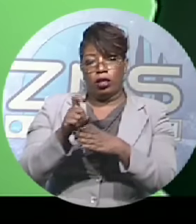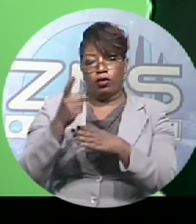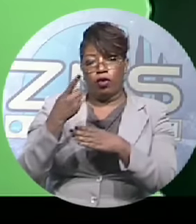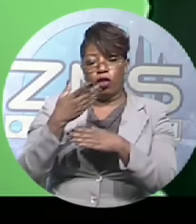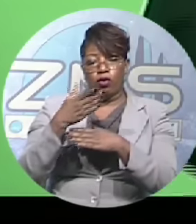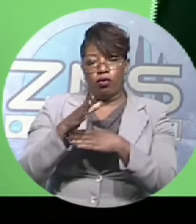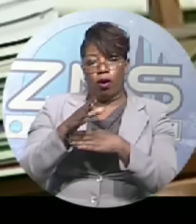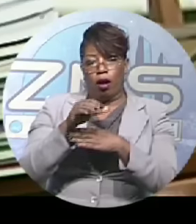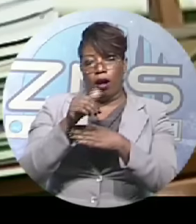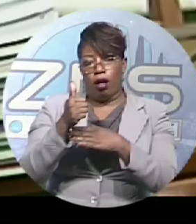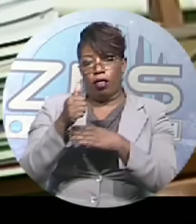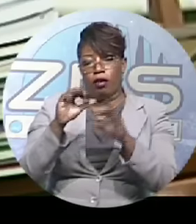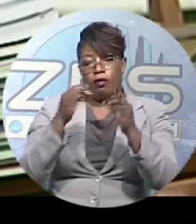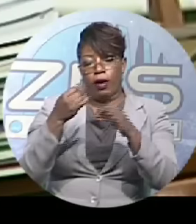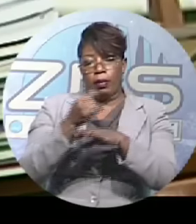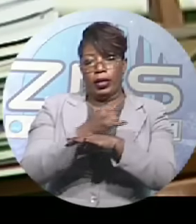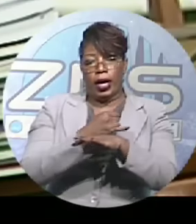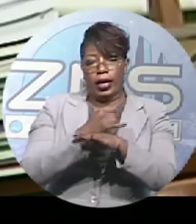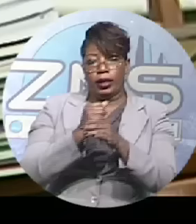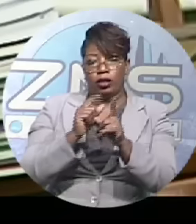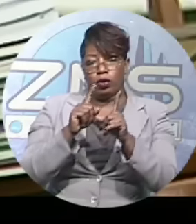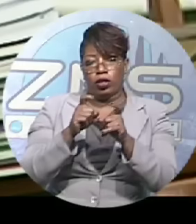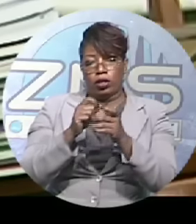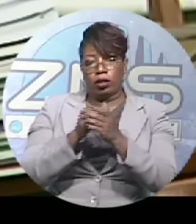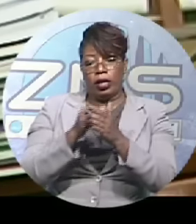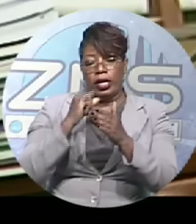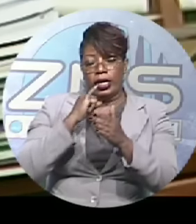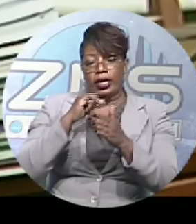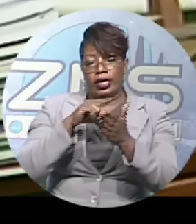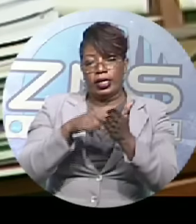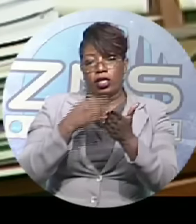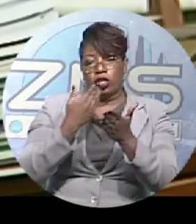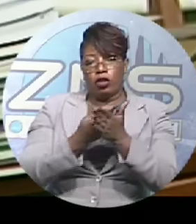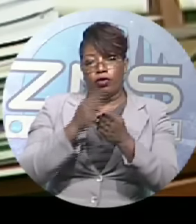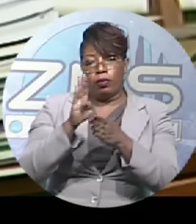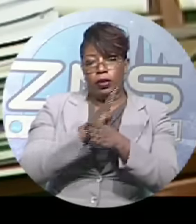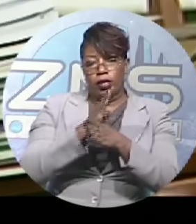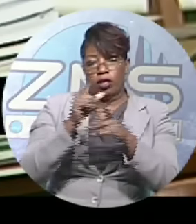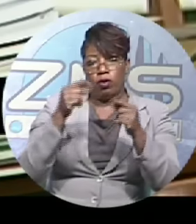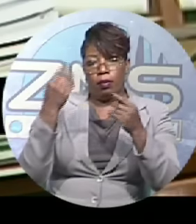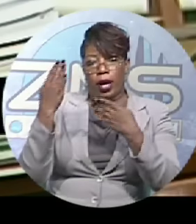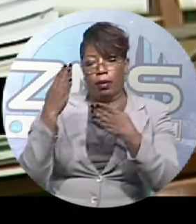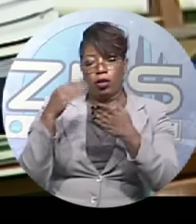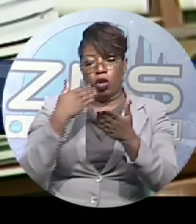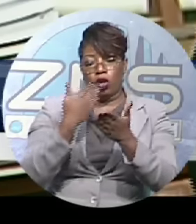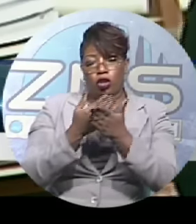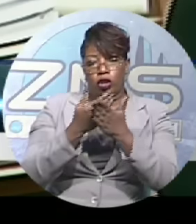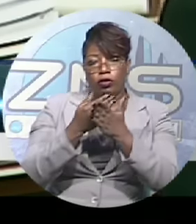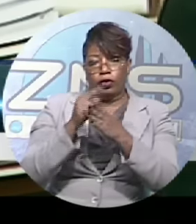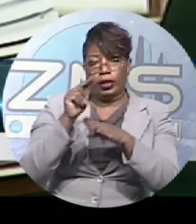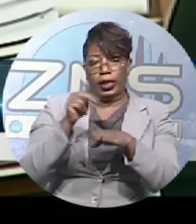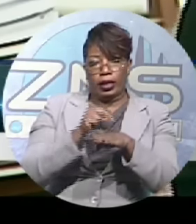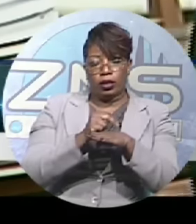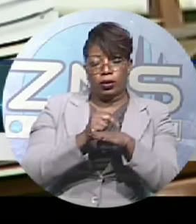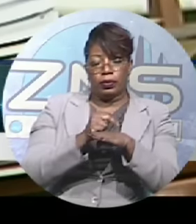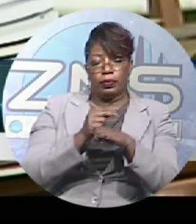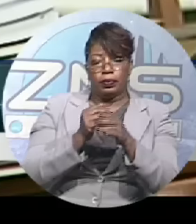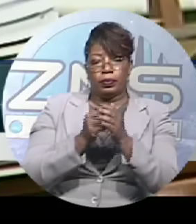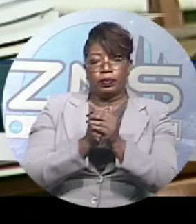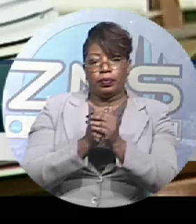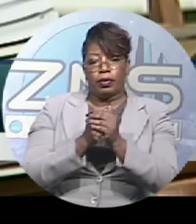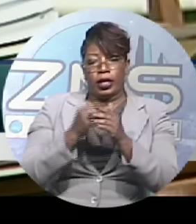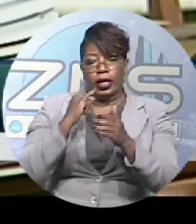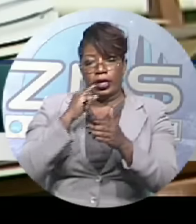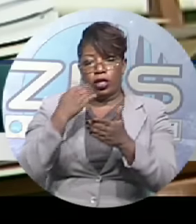the rest of the family islands. Is this good for business in Grand Bahama? Is this good for business in New Providence? Is this good for